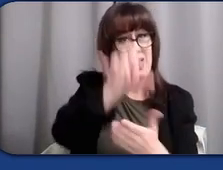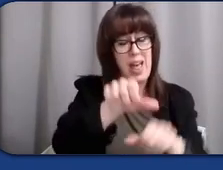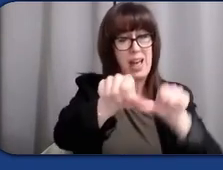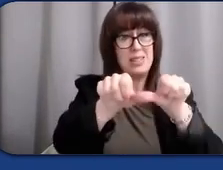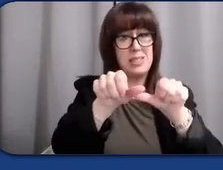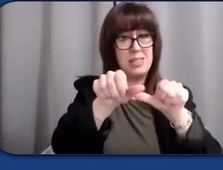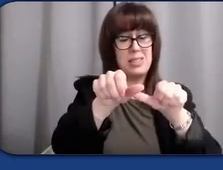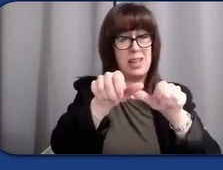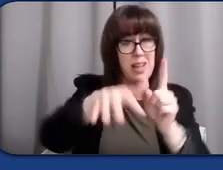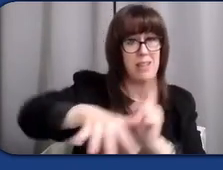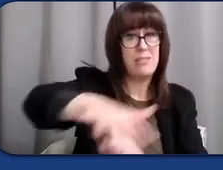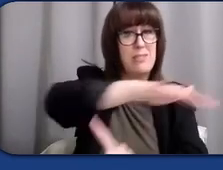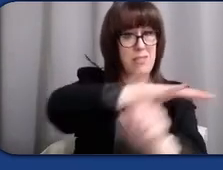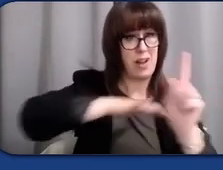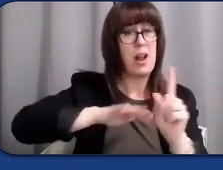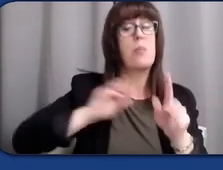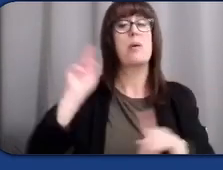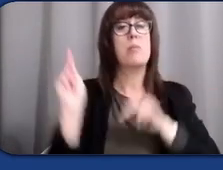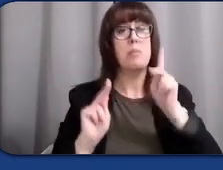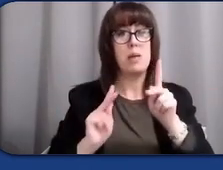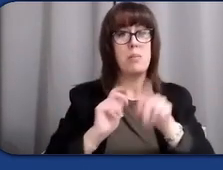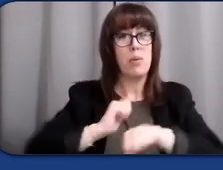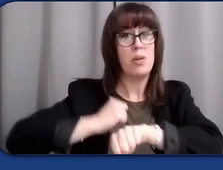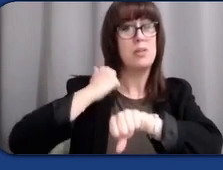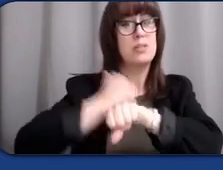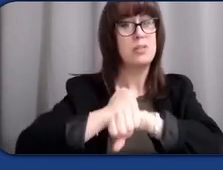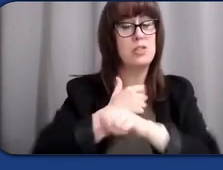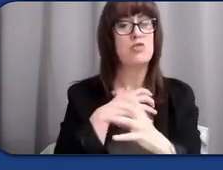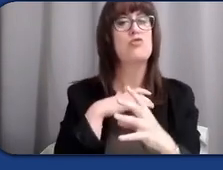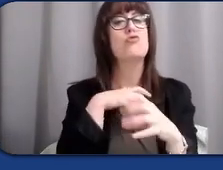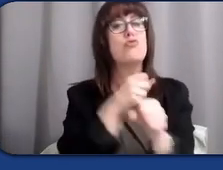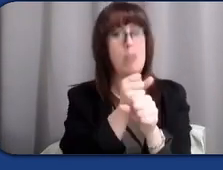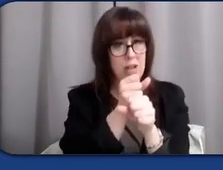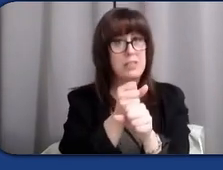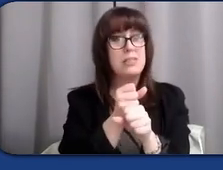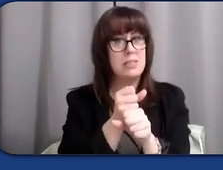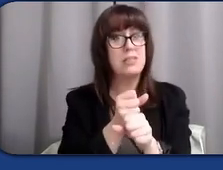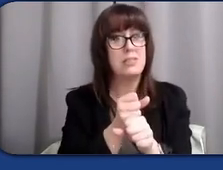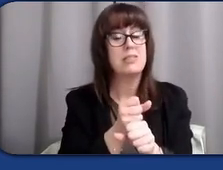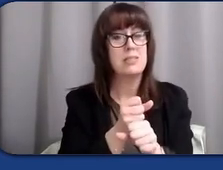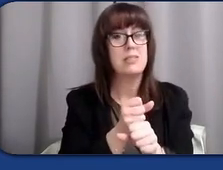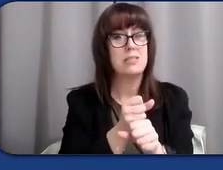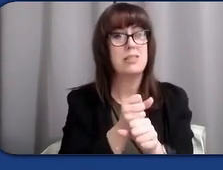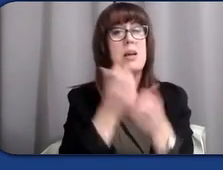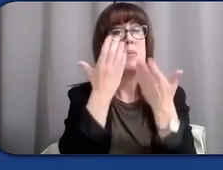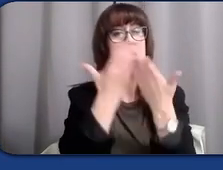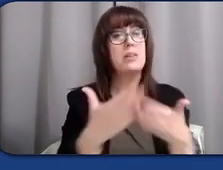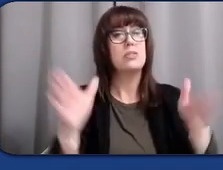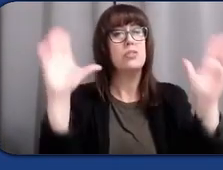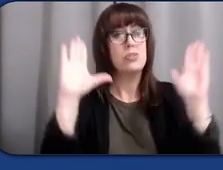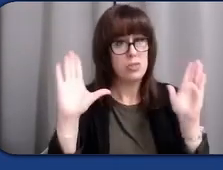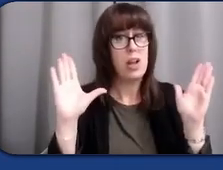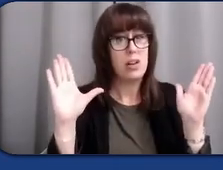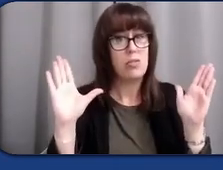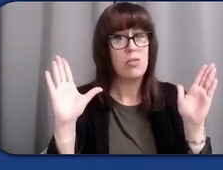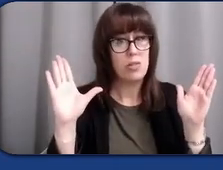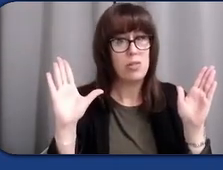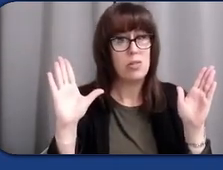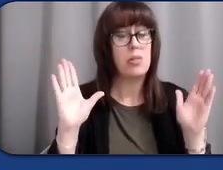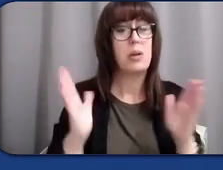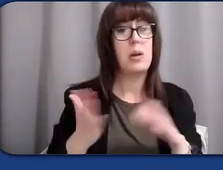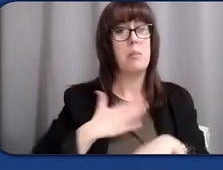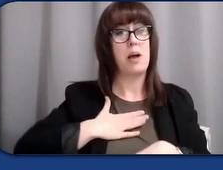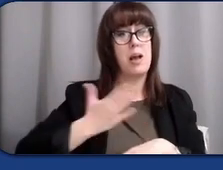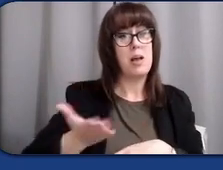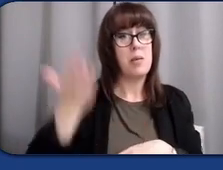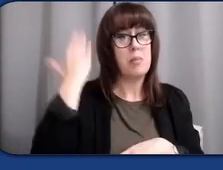trust and relationship among themselves. But in general, it's always very hard for people to discern, like from